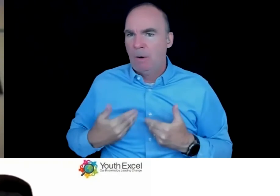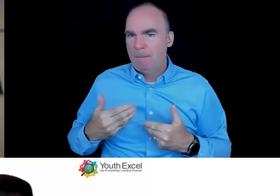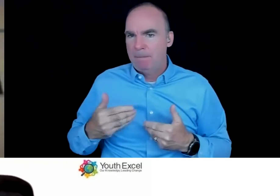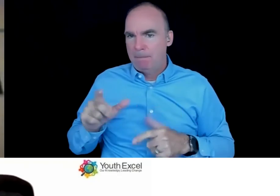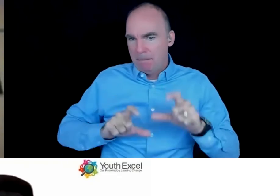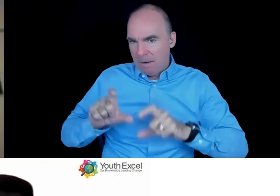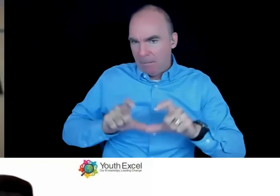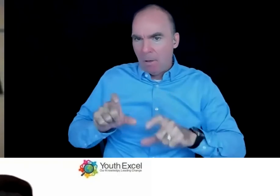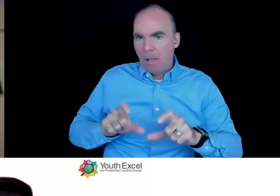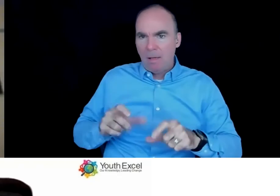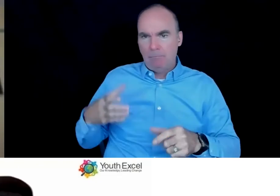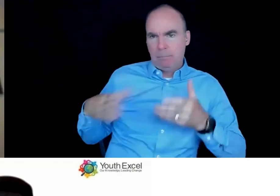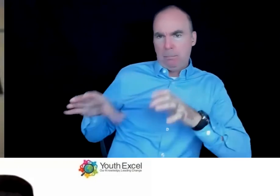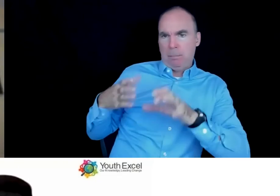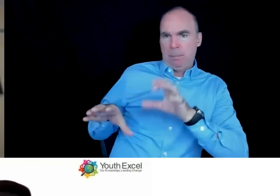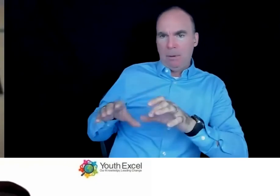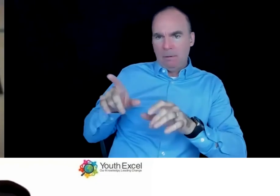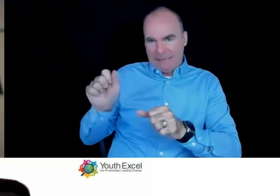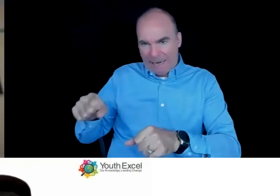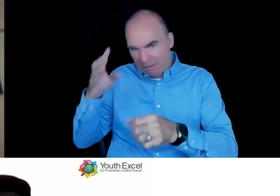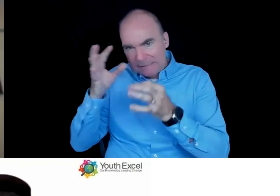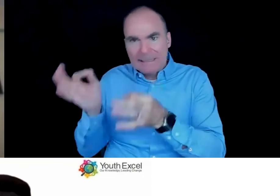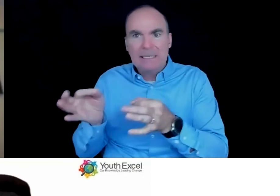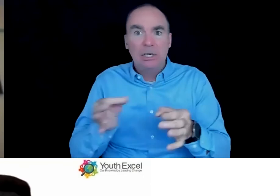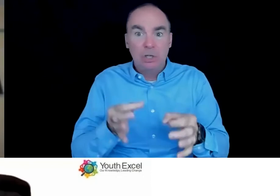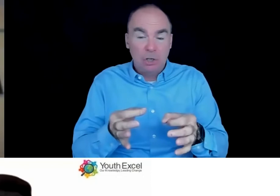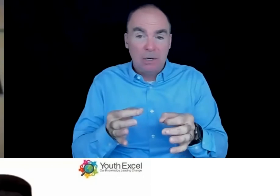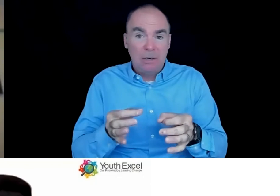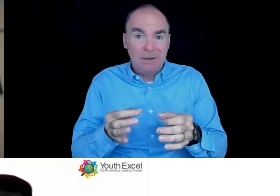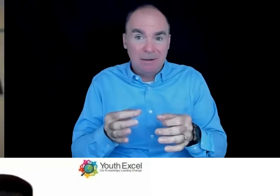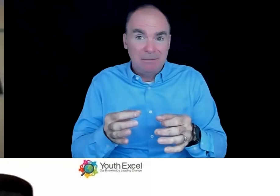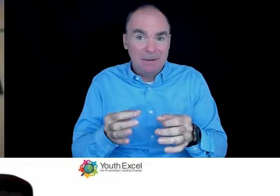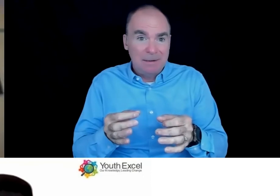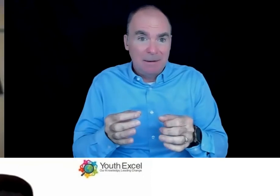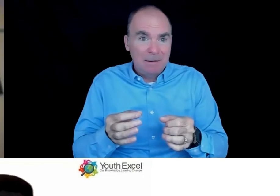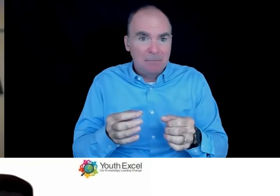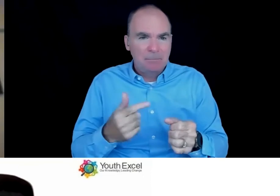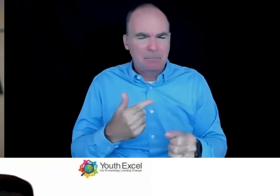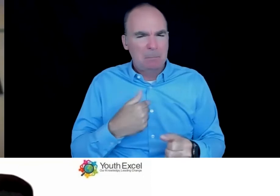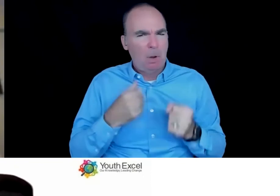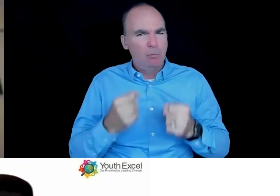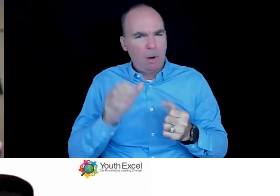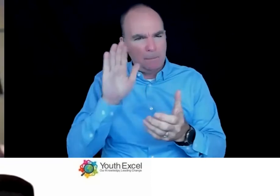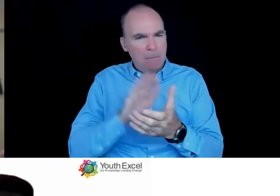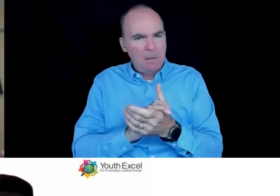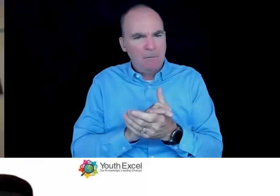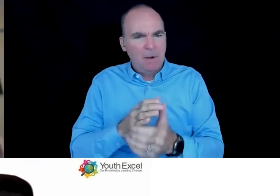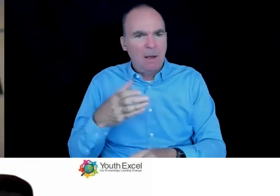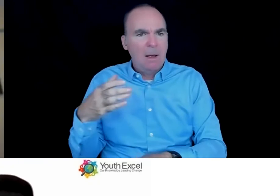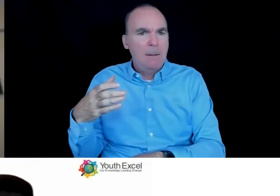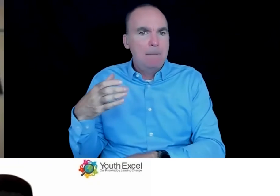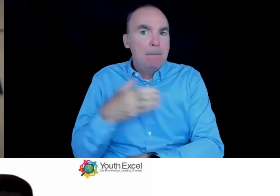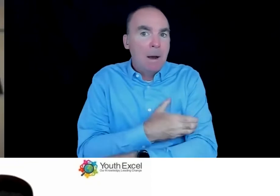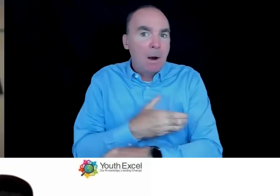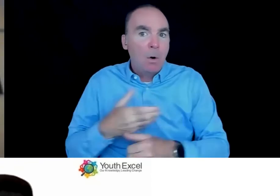the decision-making process. In that, I really believe in the sense of the power of the